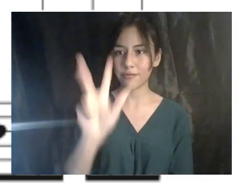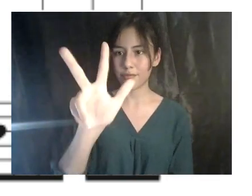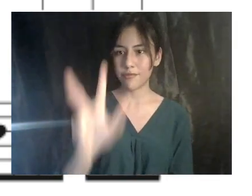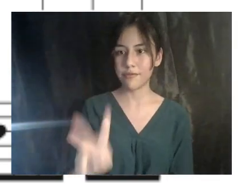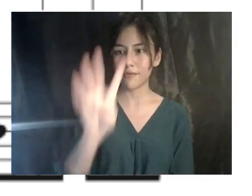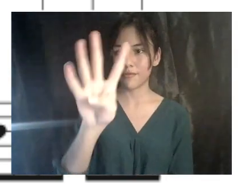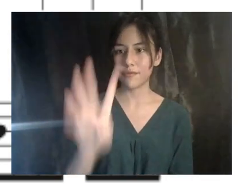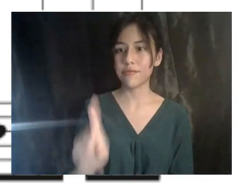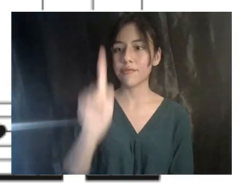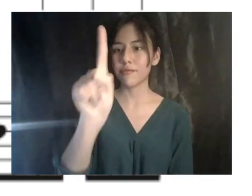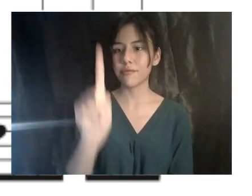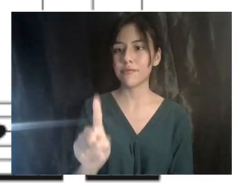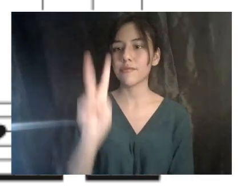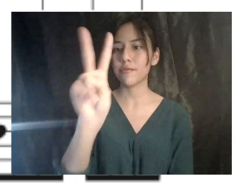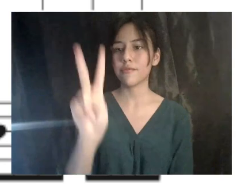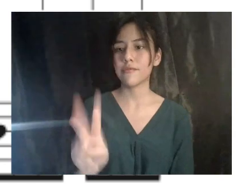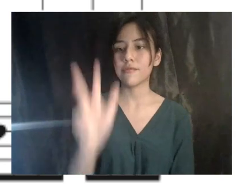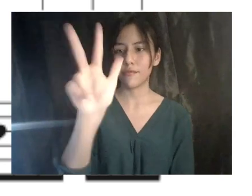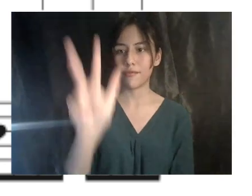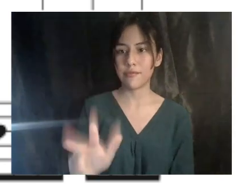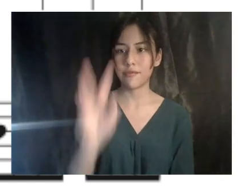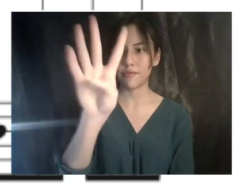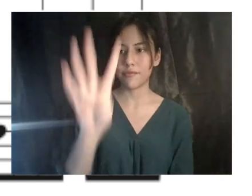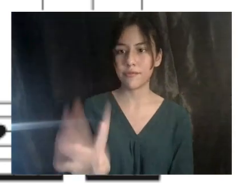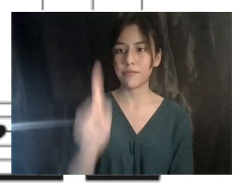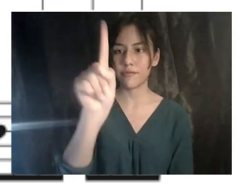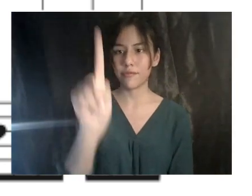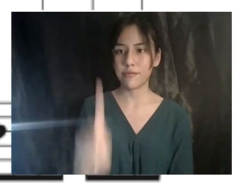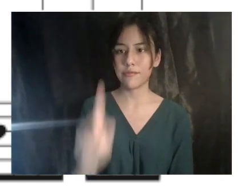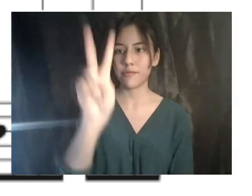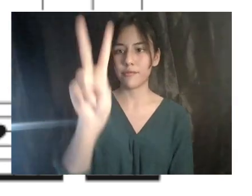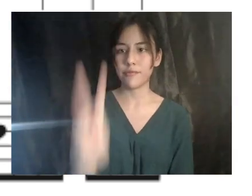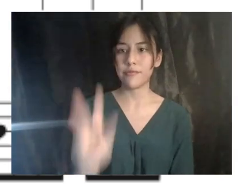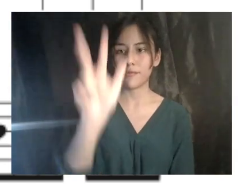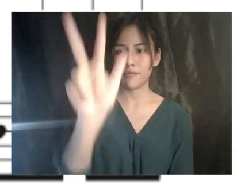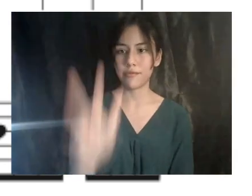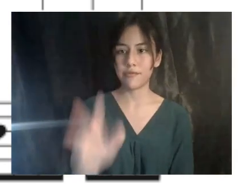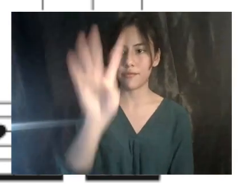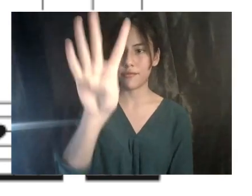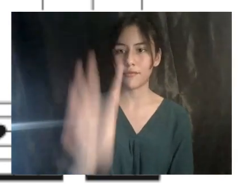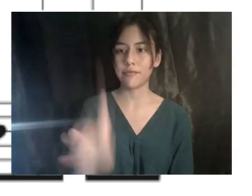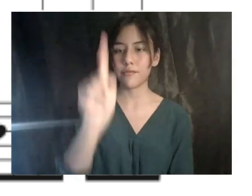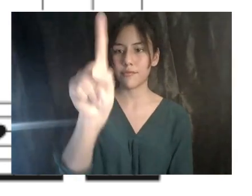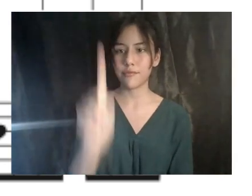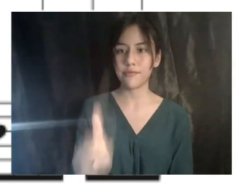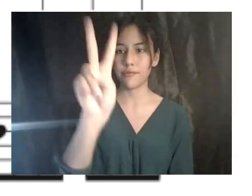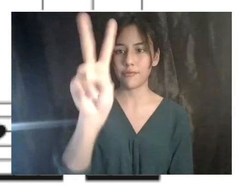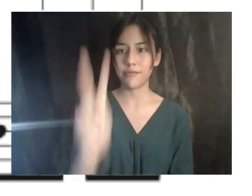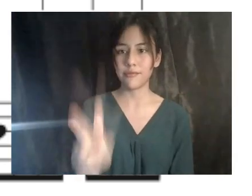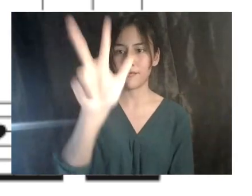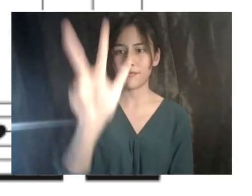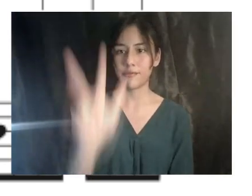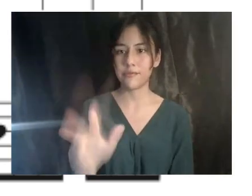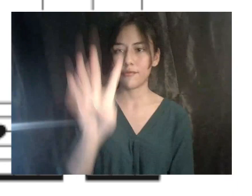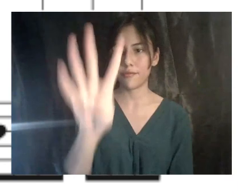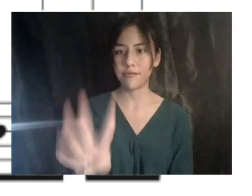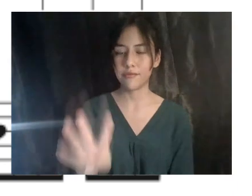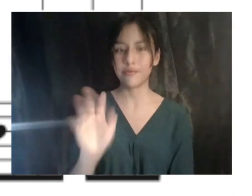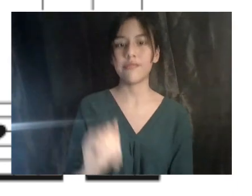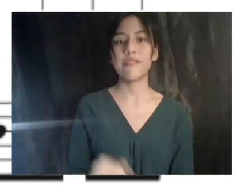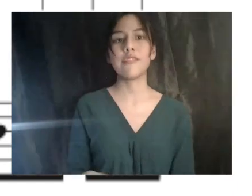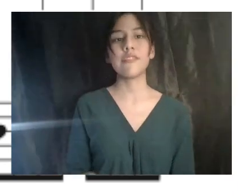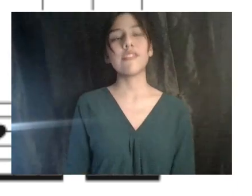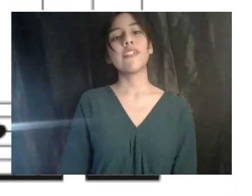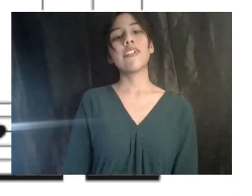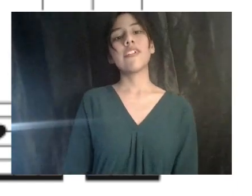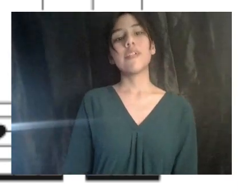and 2 and 3 and 4 and 1 and 2 and 3 and 4 and 1 and 2 and 3 and 4 and 1 and 2 and 3 and